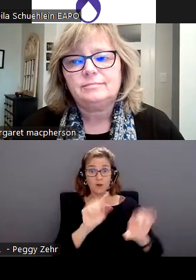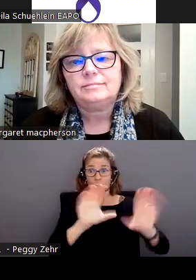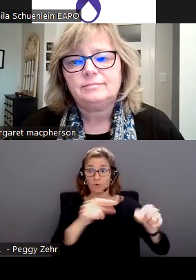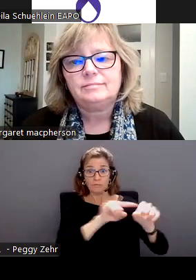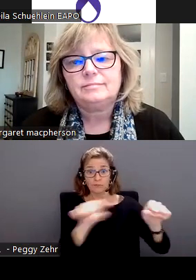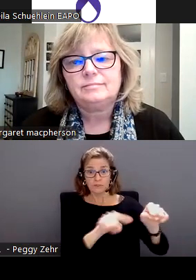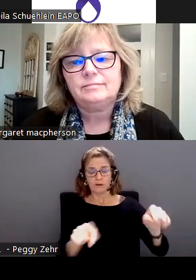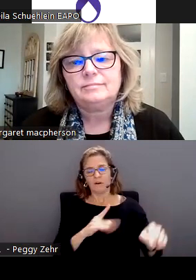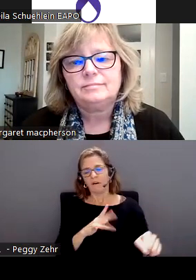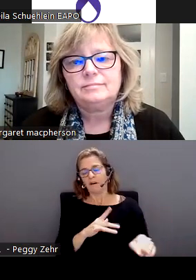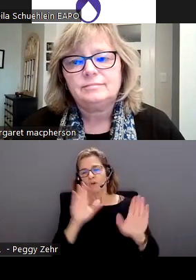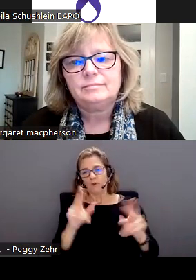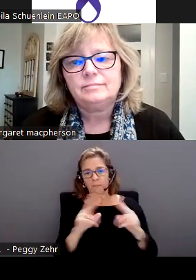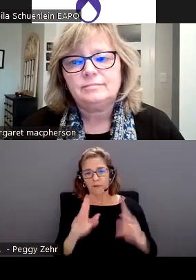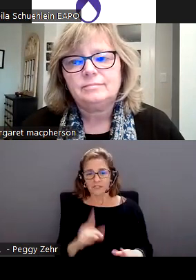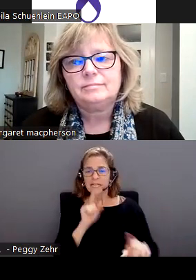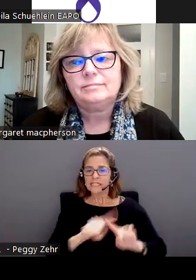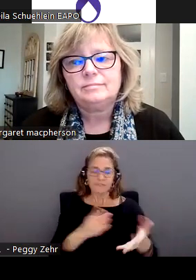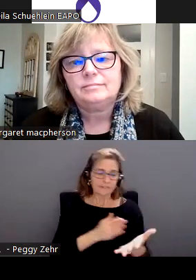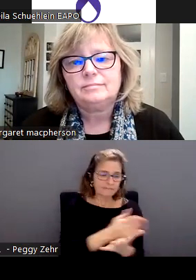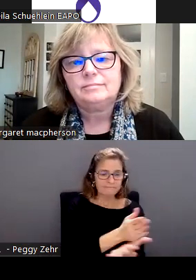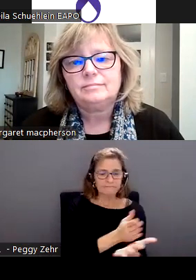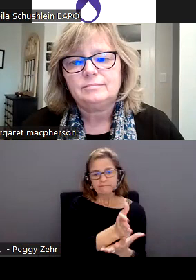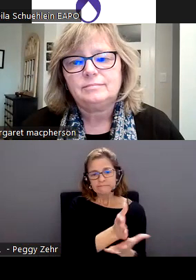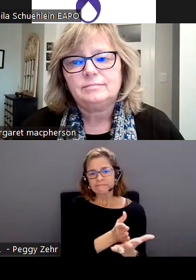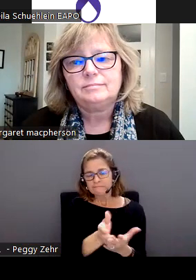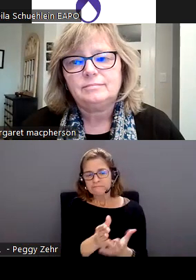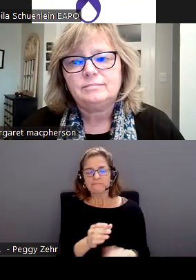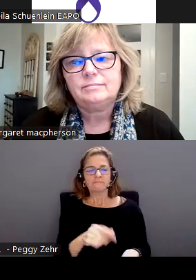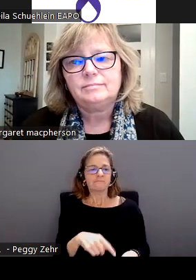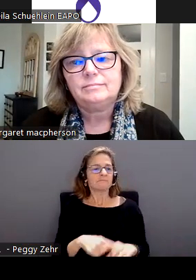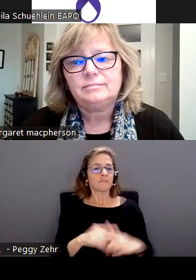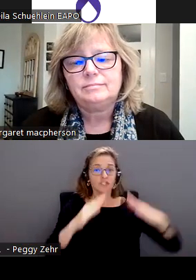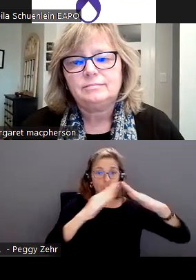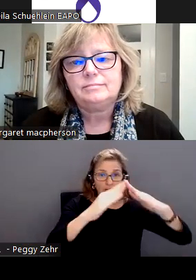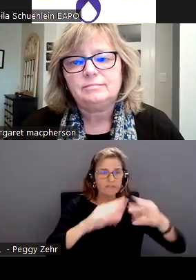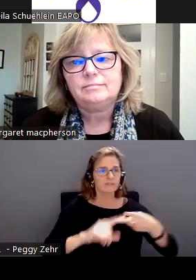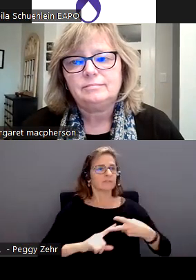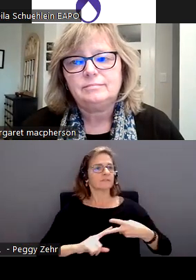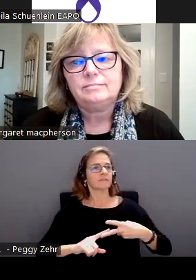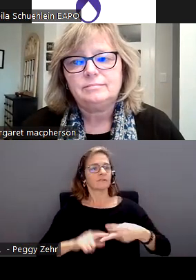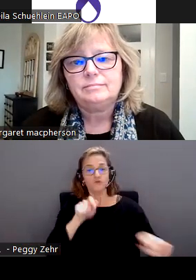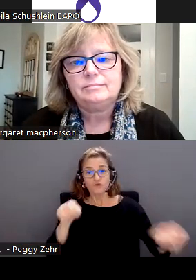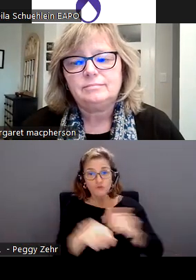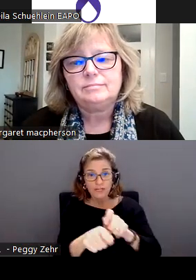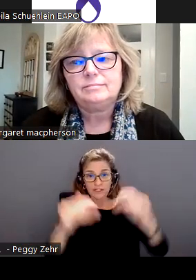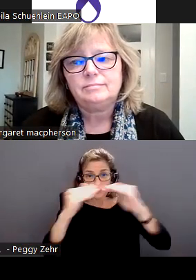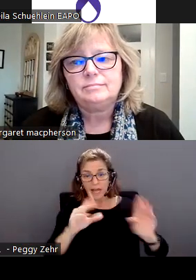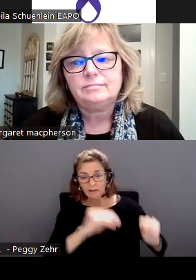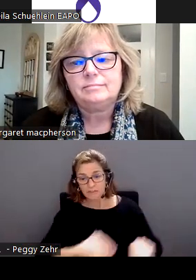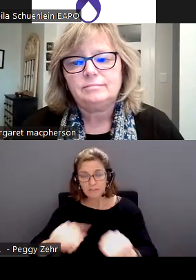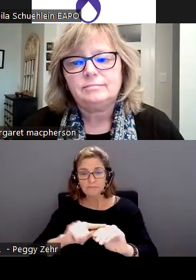sectors. We are talking shelters and interval transition housing, violence against women, New Canadians, community